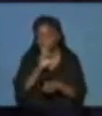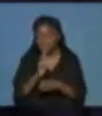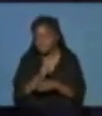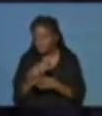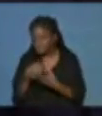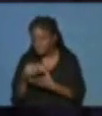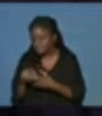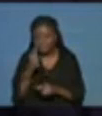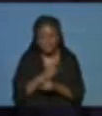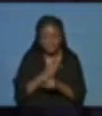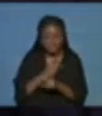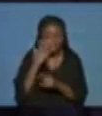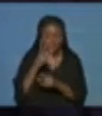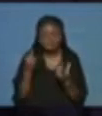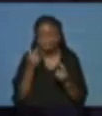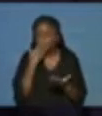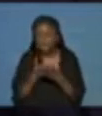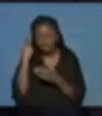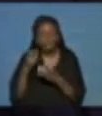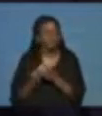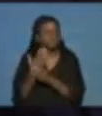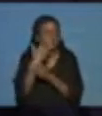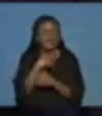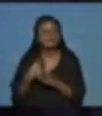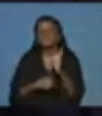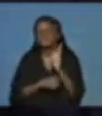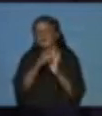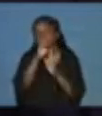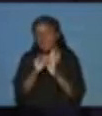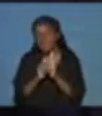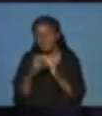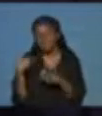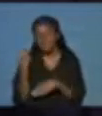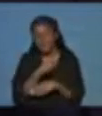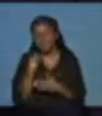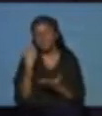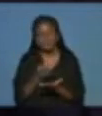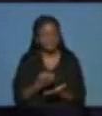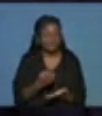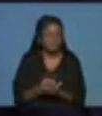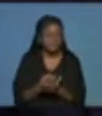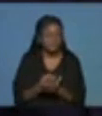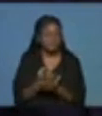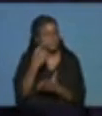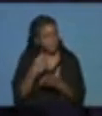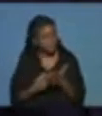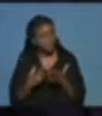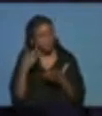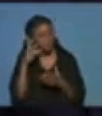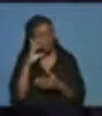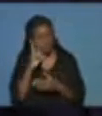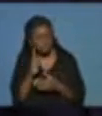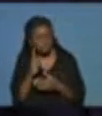properly, would augur well for the growth and development of our economy. What would the additional